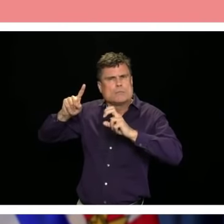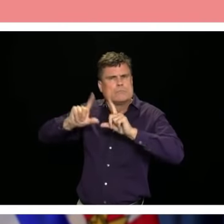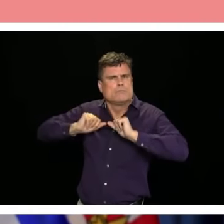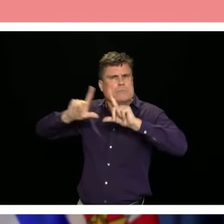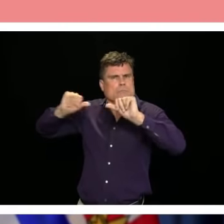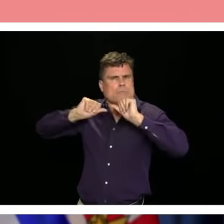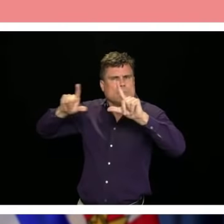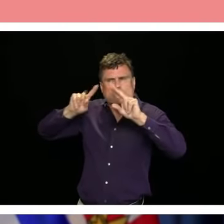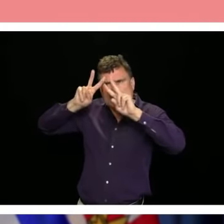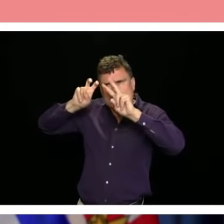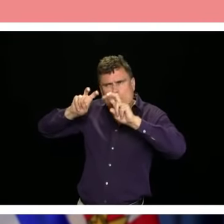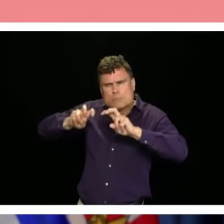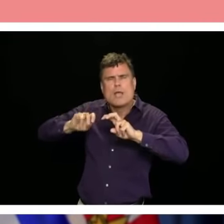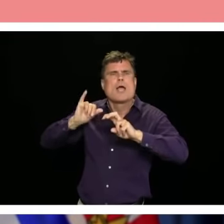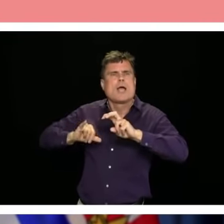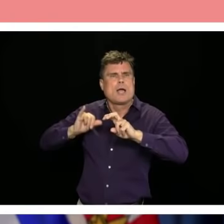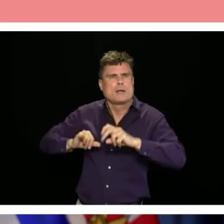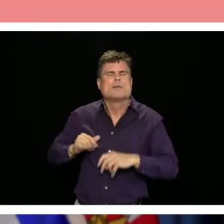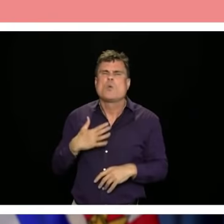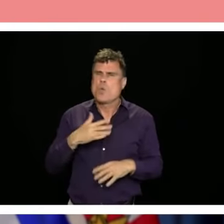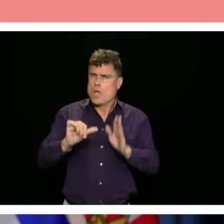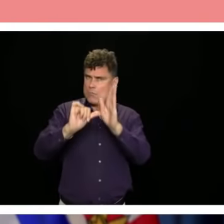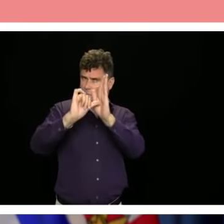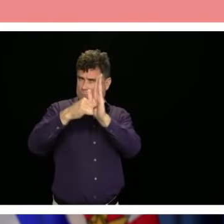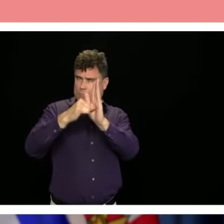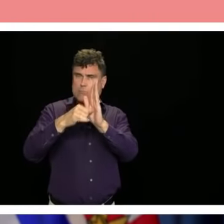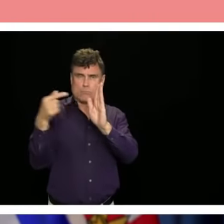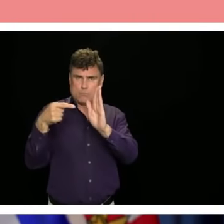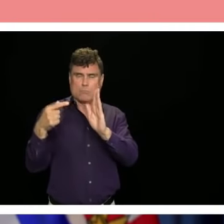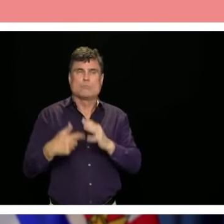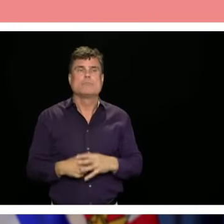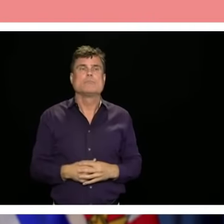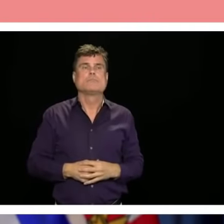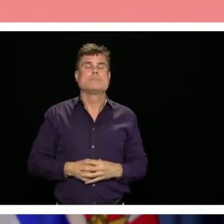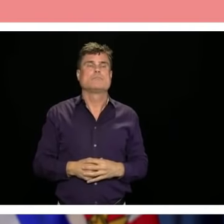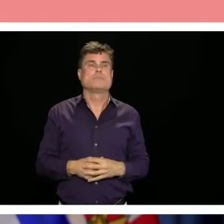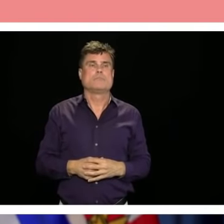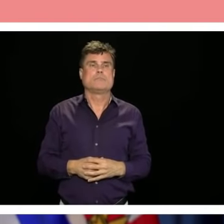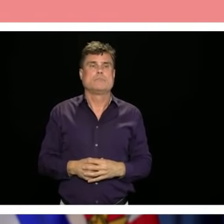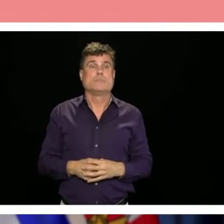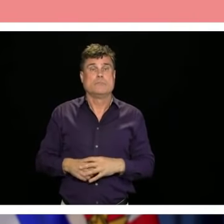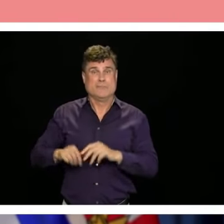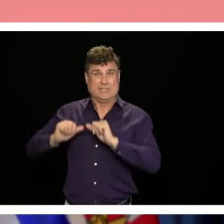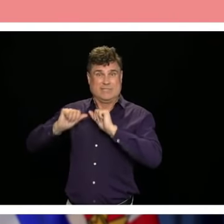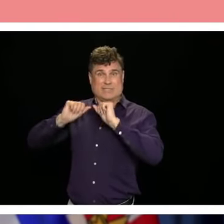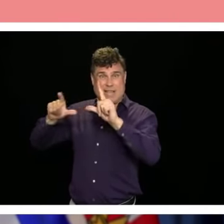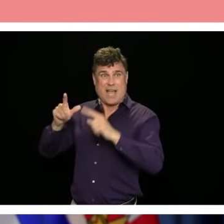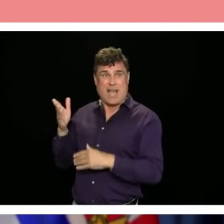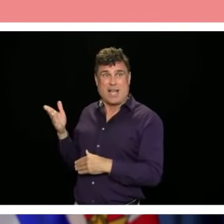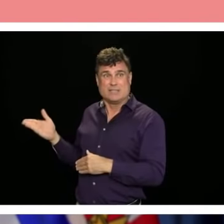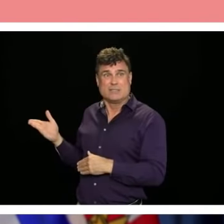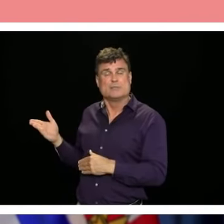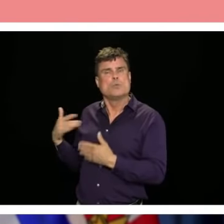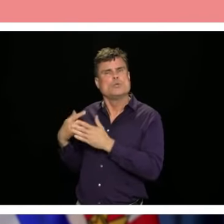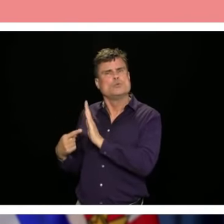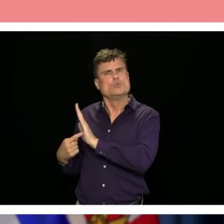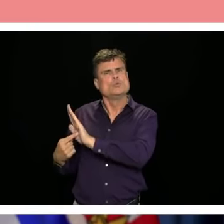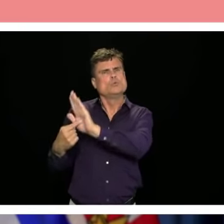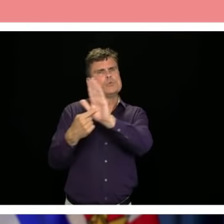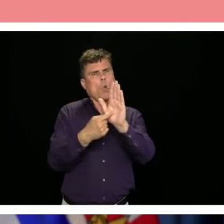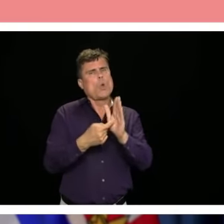are interested, and I know many people are, will be available both at the BC CDC website and linked to our statement today.